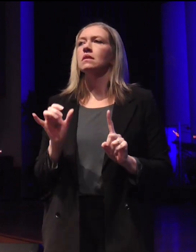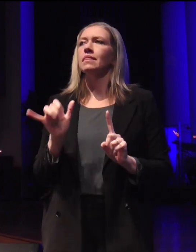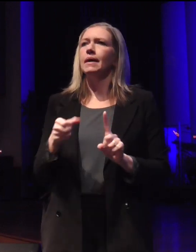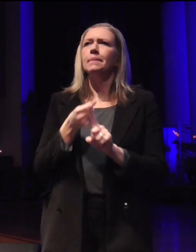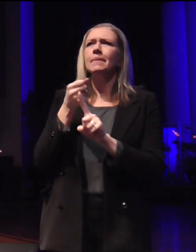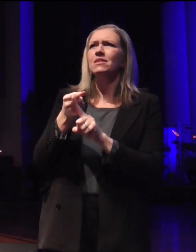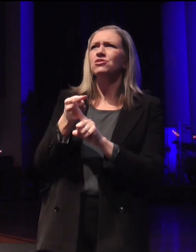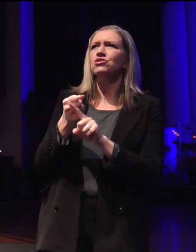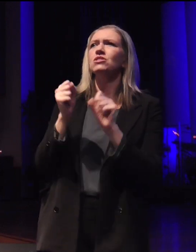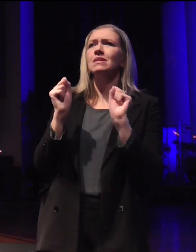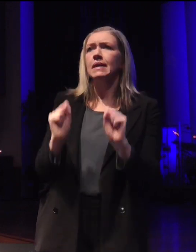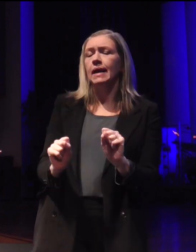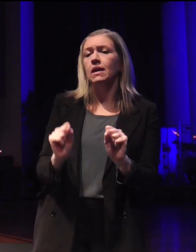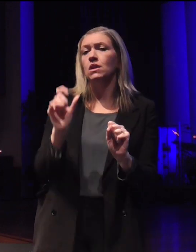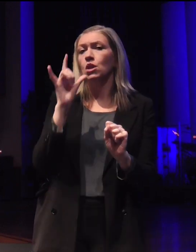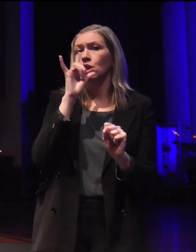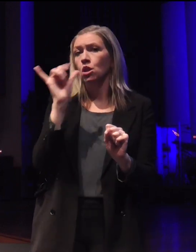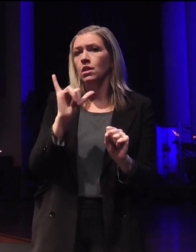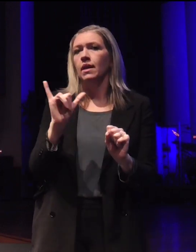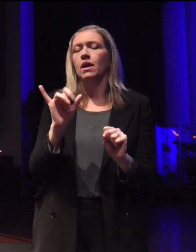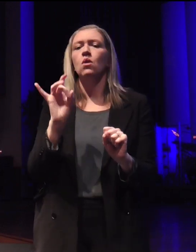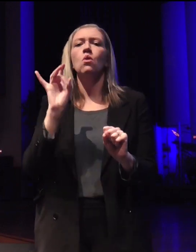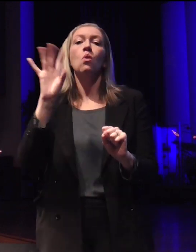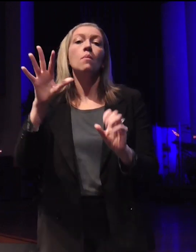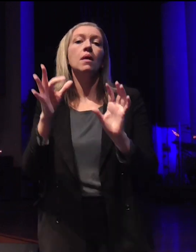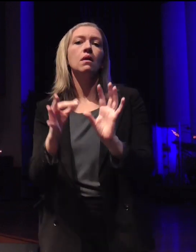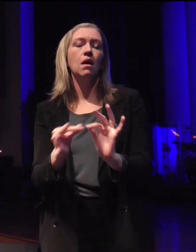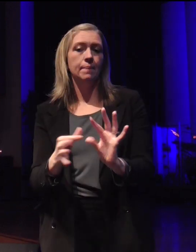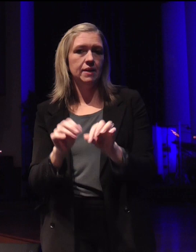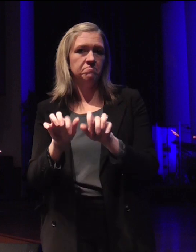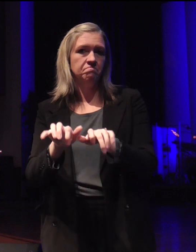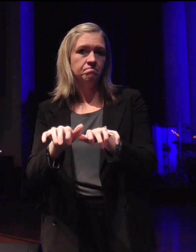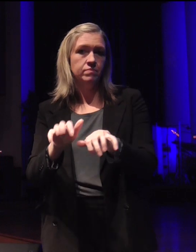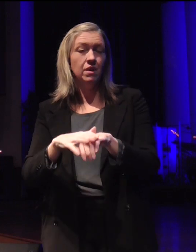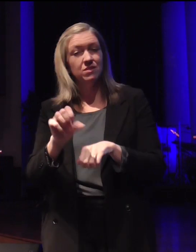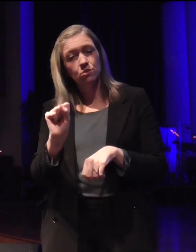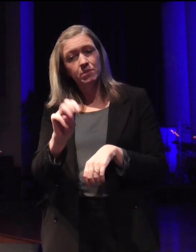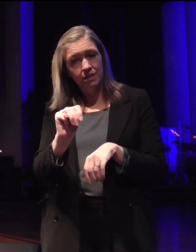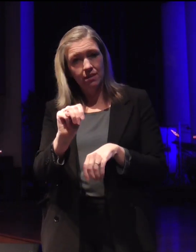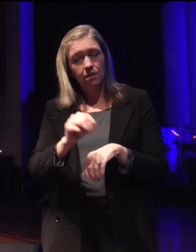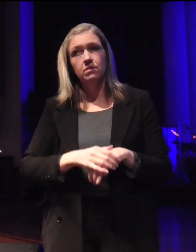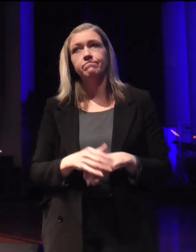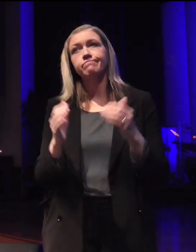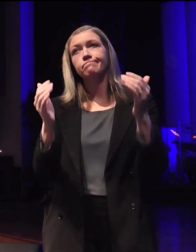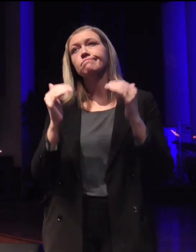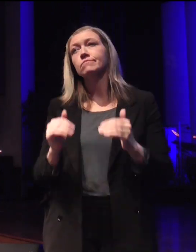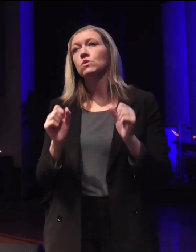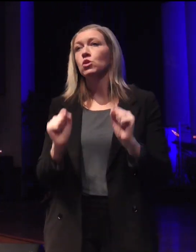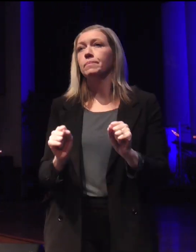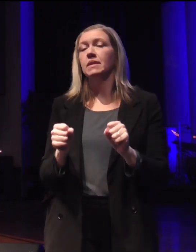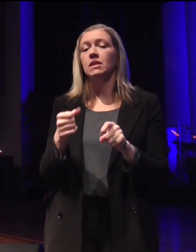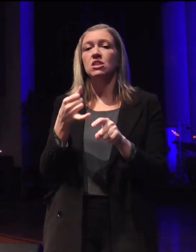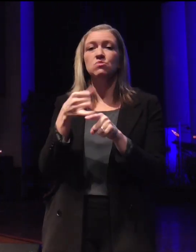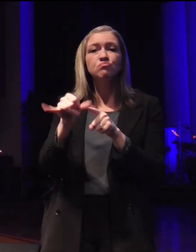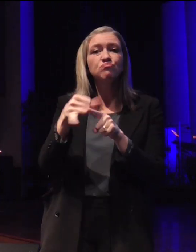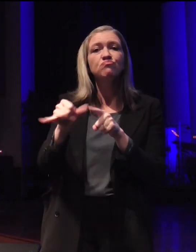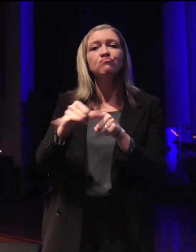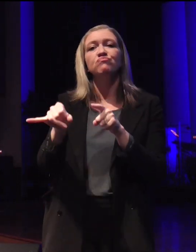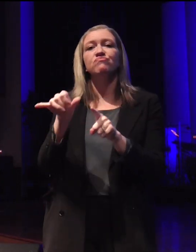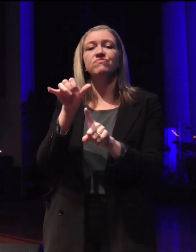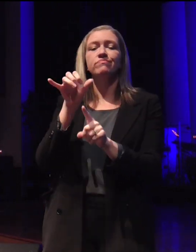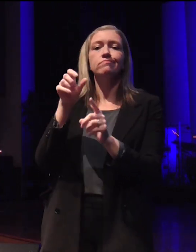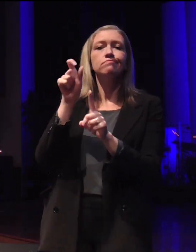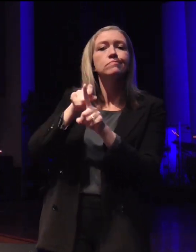face also can look like a horrible, nasty comment on social media. It can look like name-calling. It can look